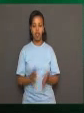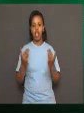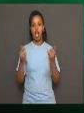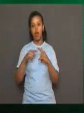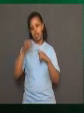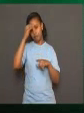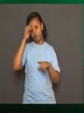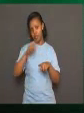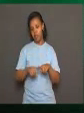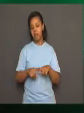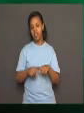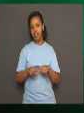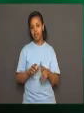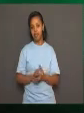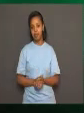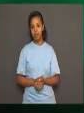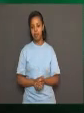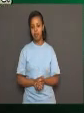Let's get back to our lesson.